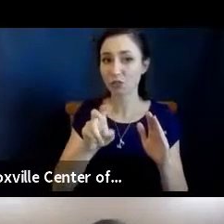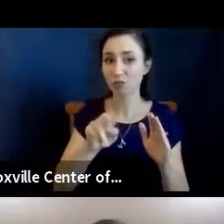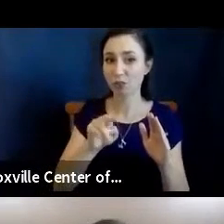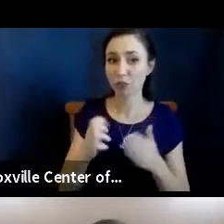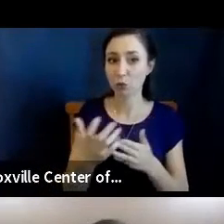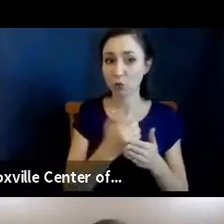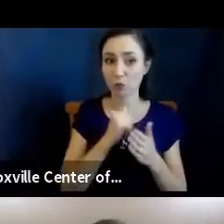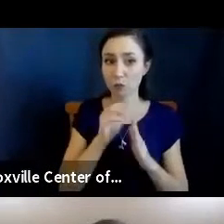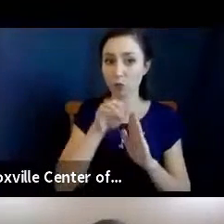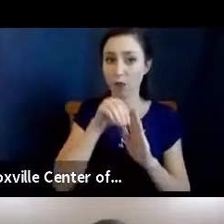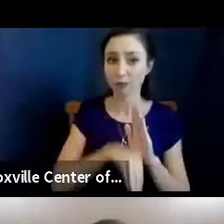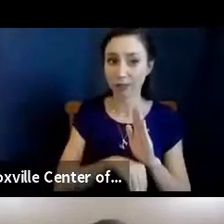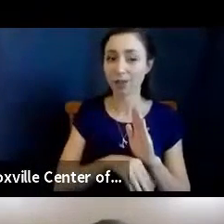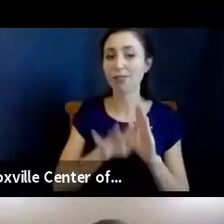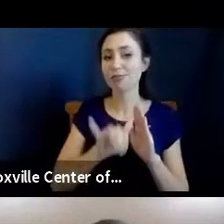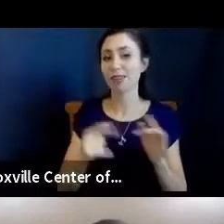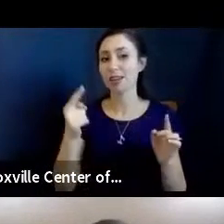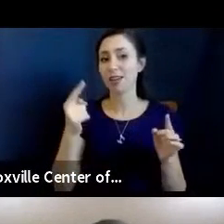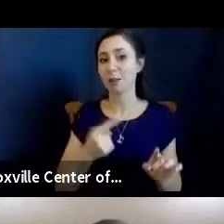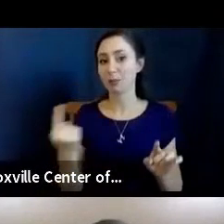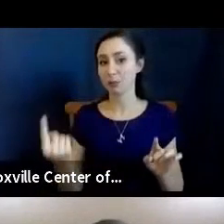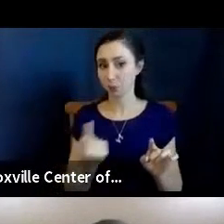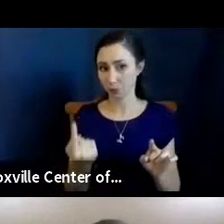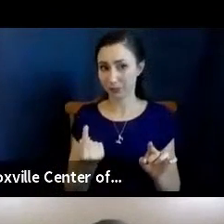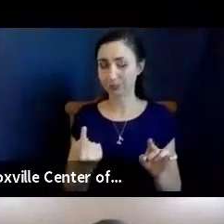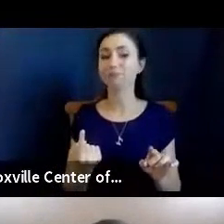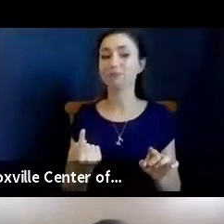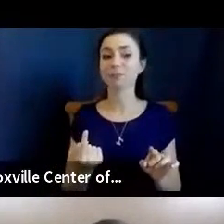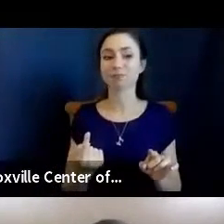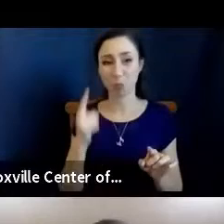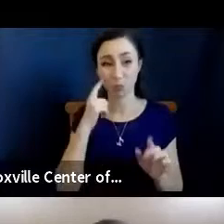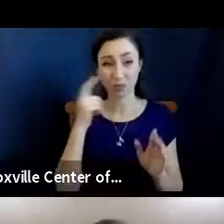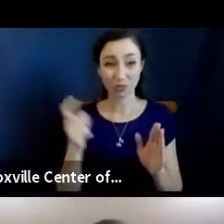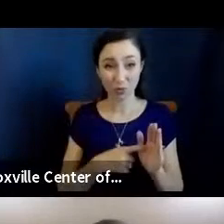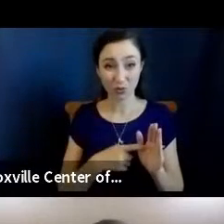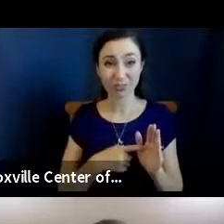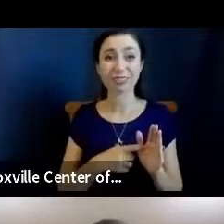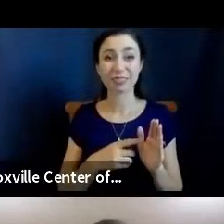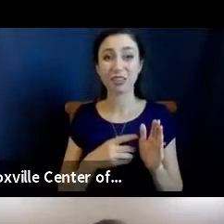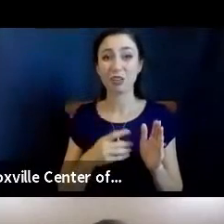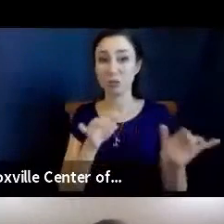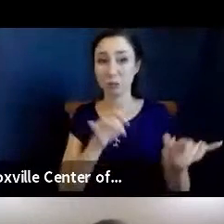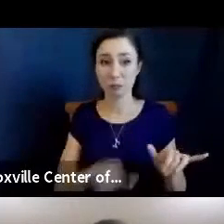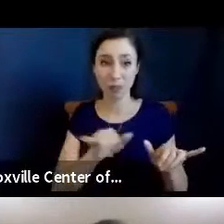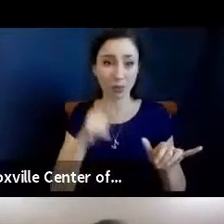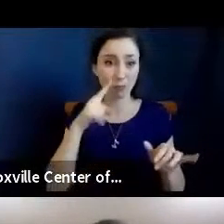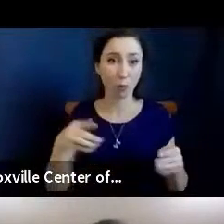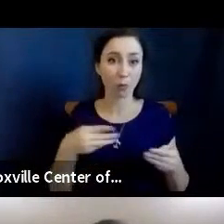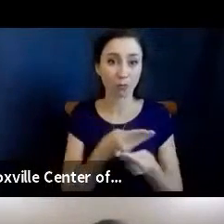all recessions. But in this one, there's a remarkable pattern of redistribution. You have sectors in the